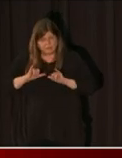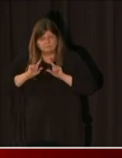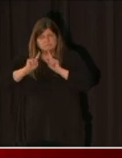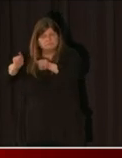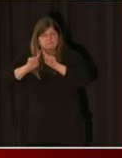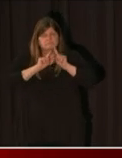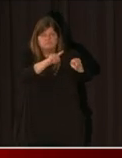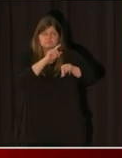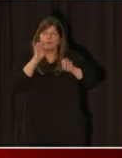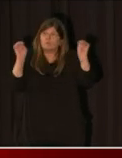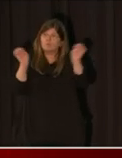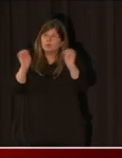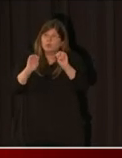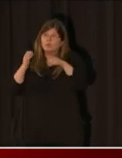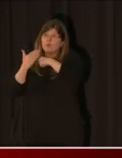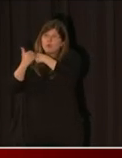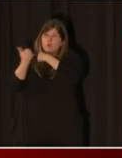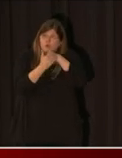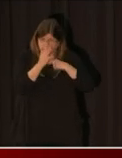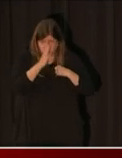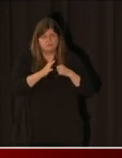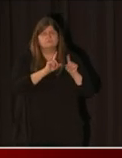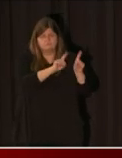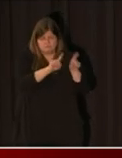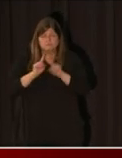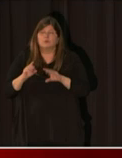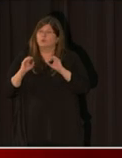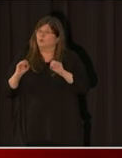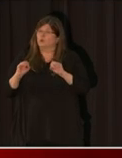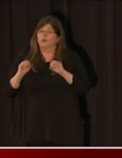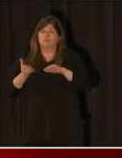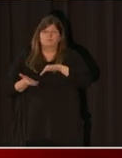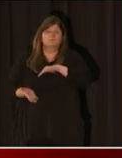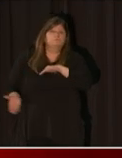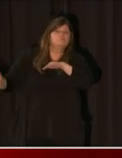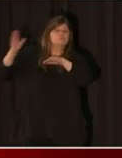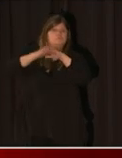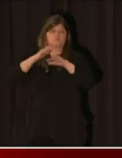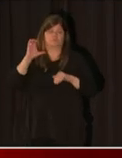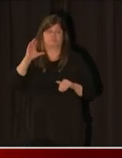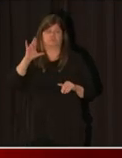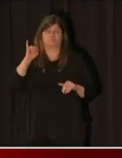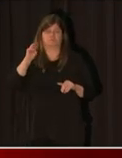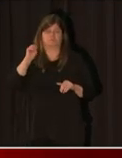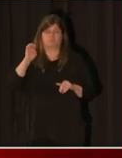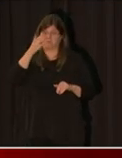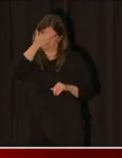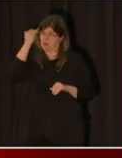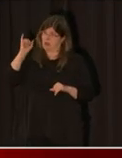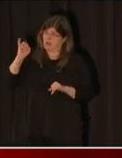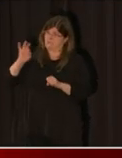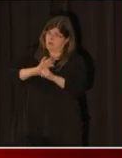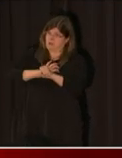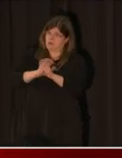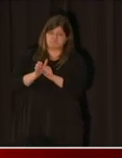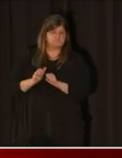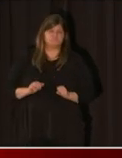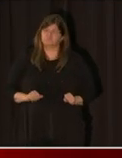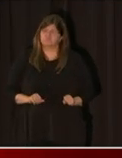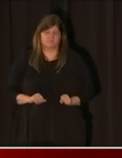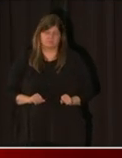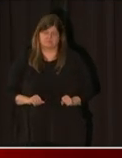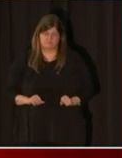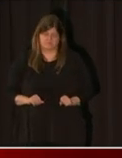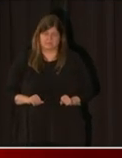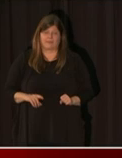to COVID-19, MPD is also working with our Office of Asian and Pacific Islander Affairs and our Office of Human